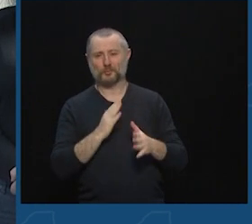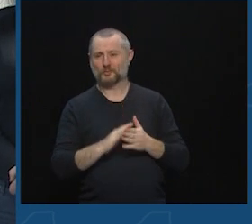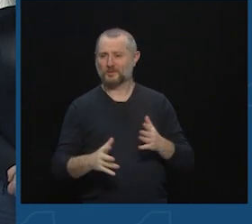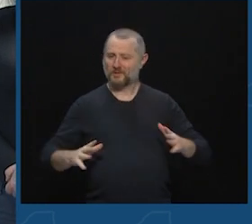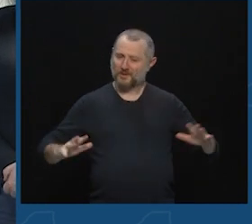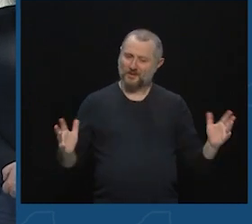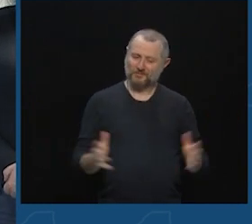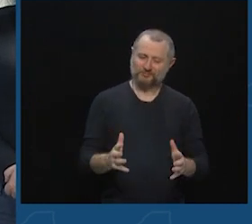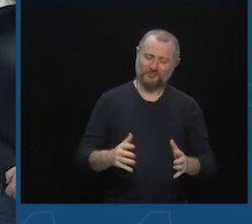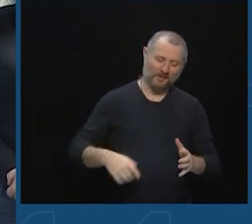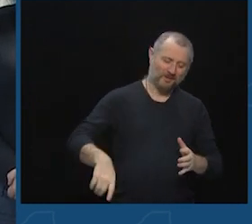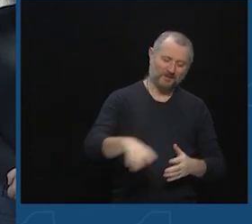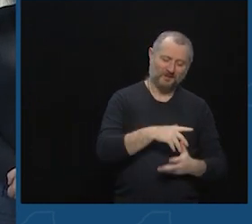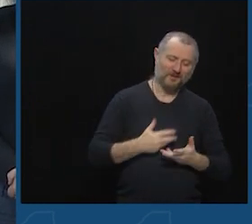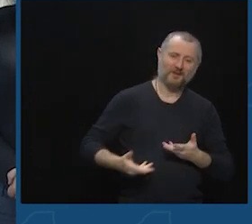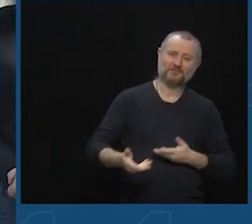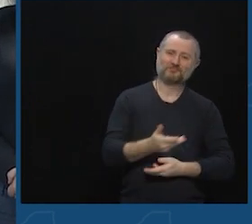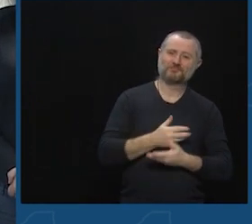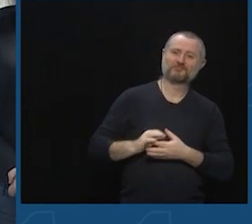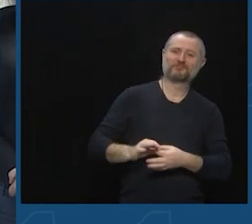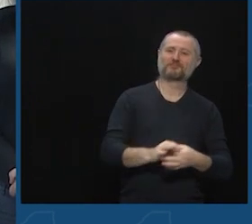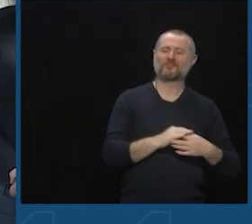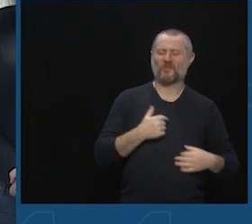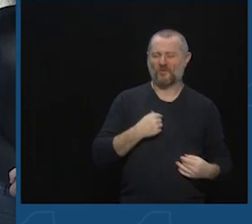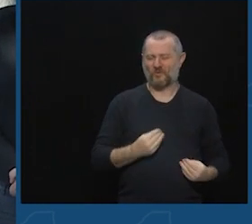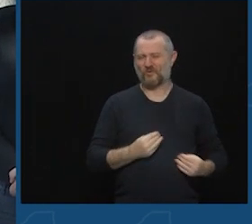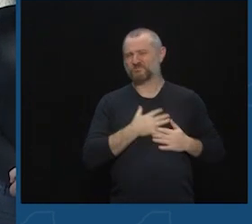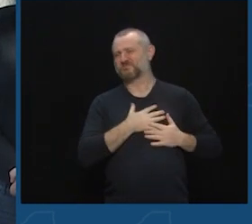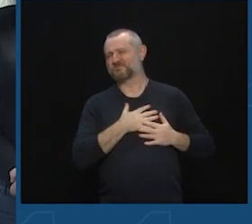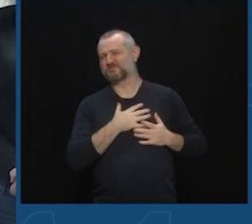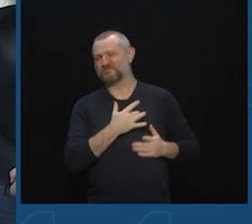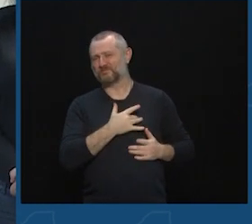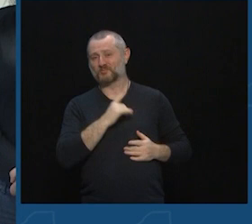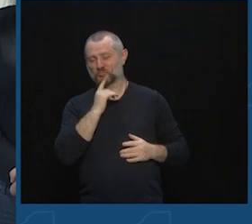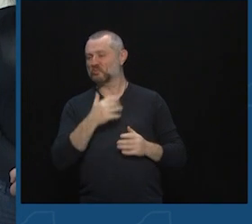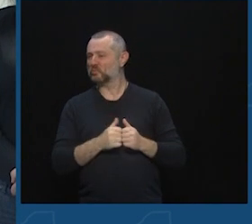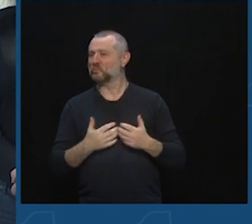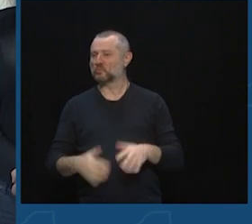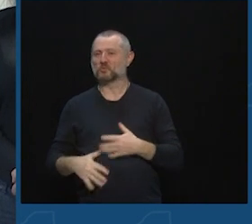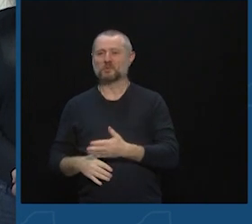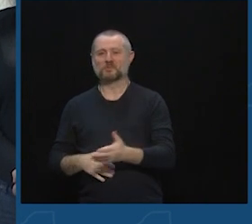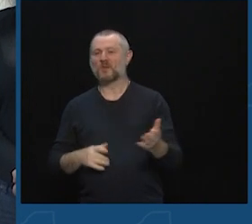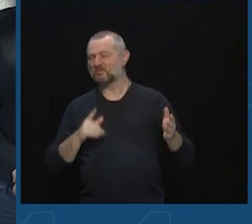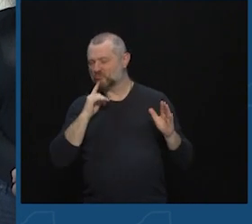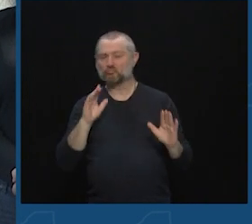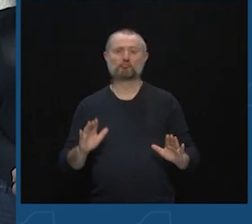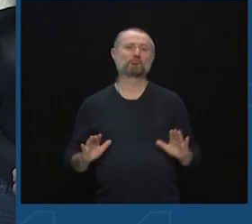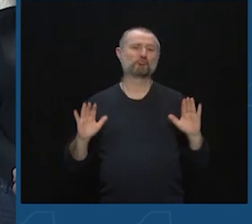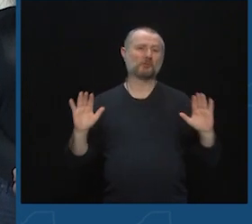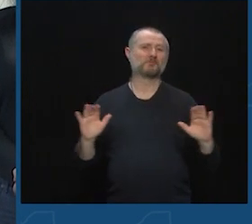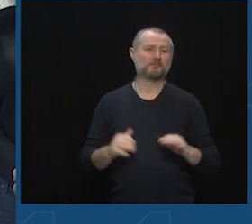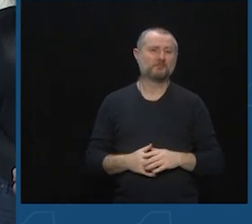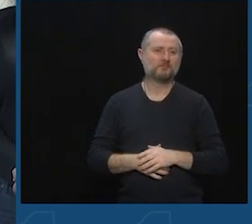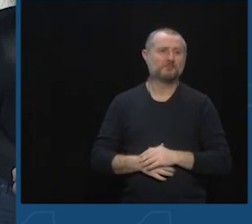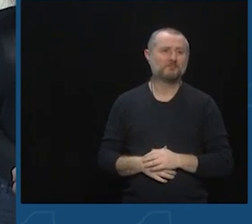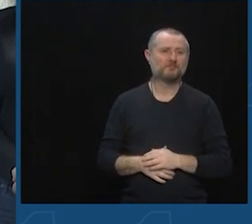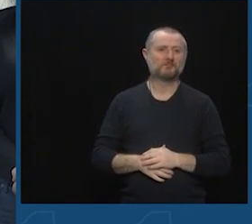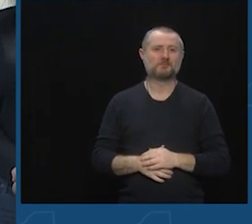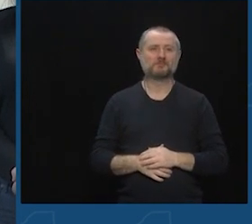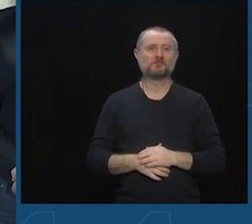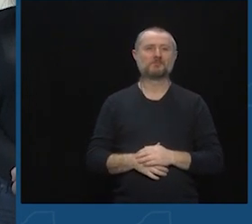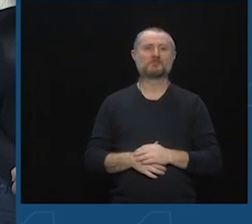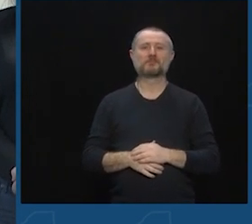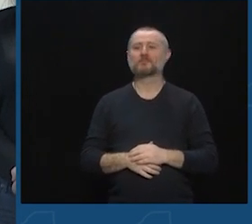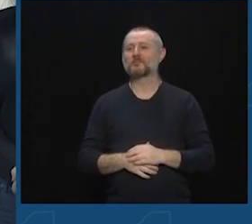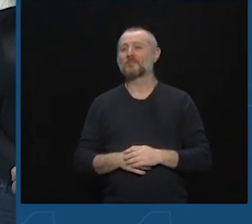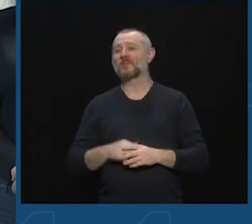we all came together, and everybody came together to work on this. It's been really, really incredible. And one thing I do want to say is, while we've made, in